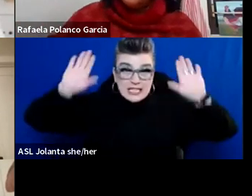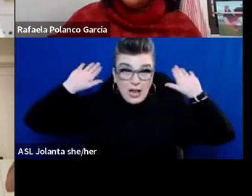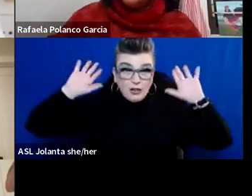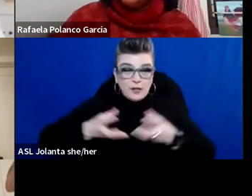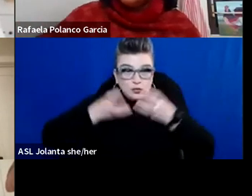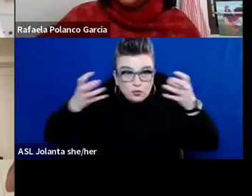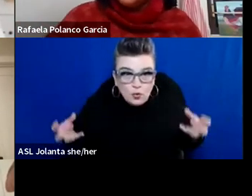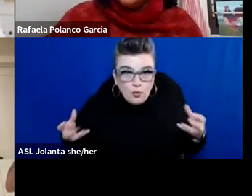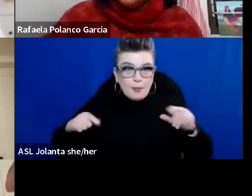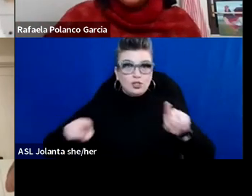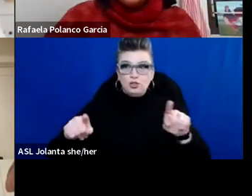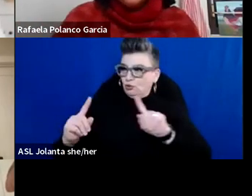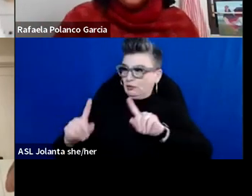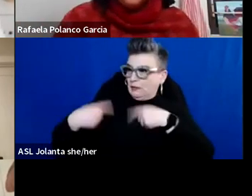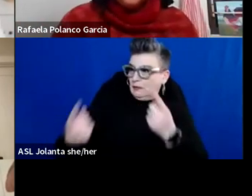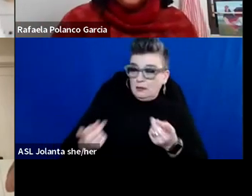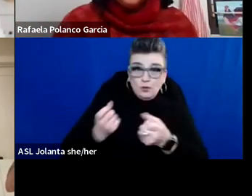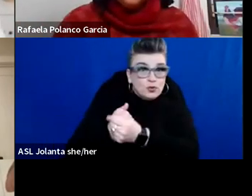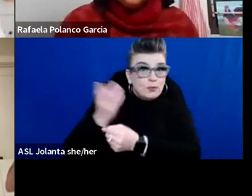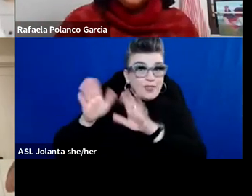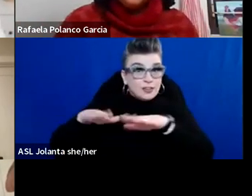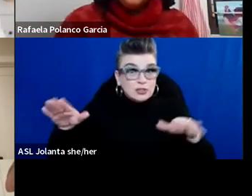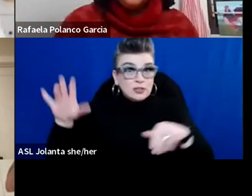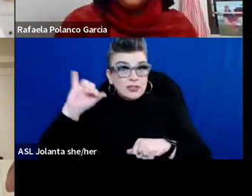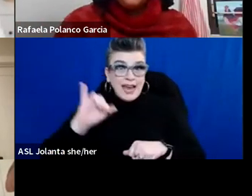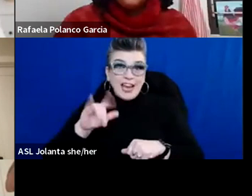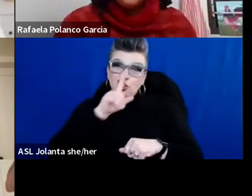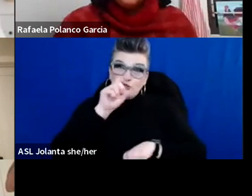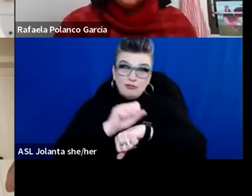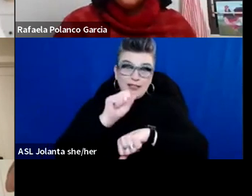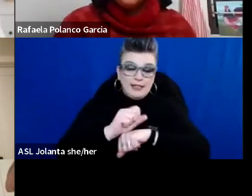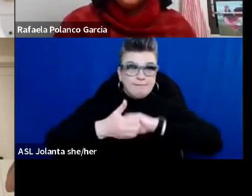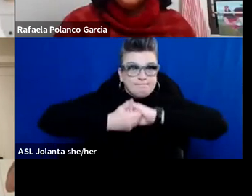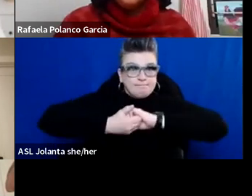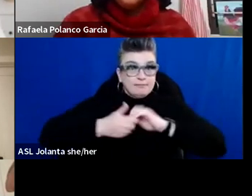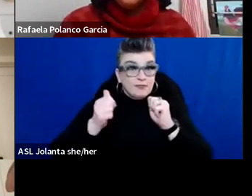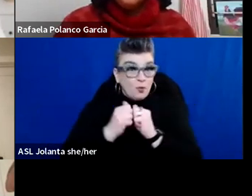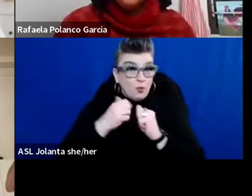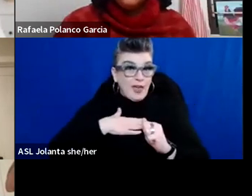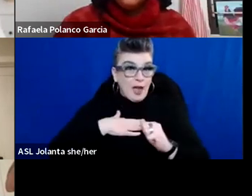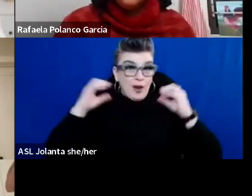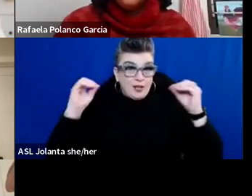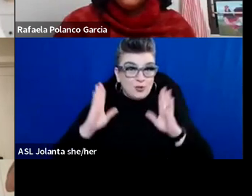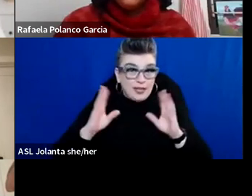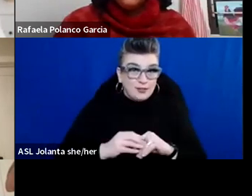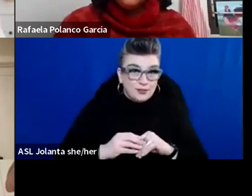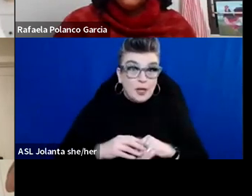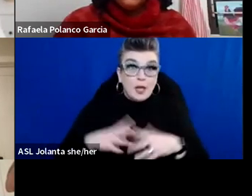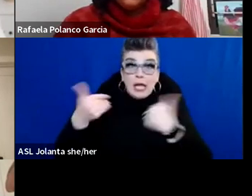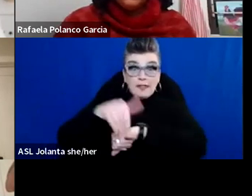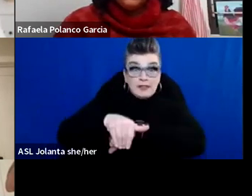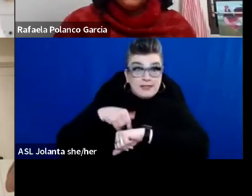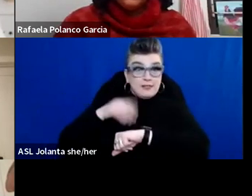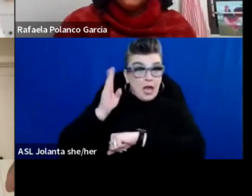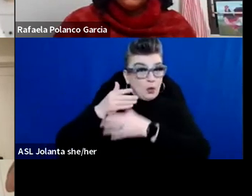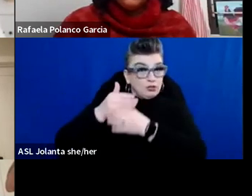time to support their children and to be really good partners to our educators um this evening i'm going to share